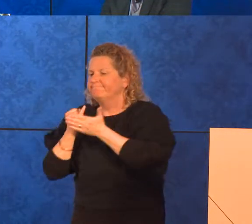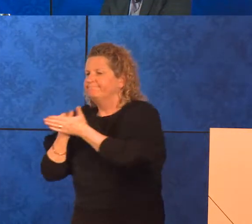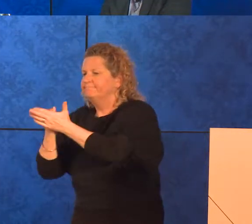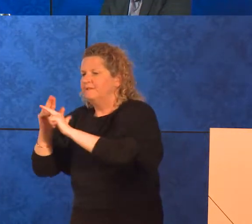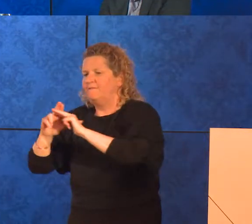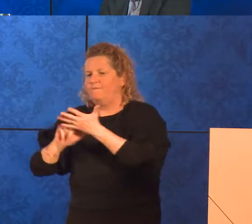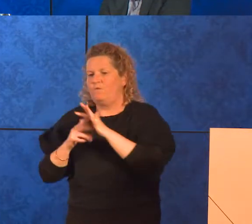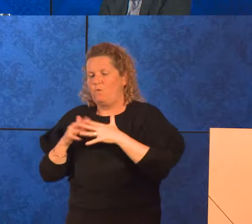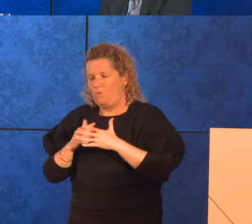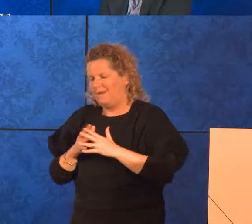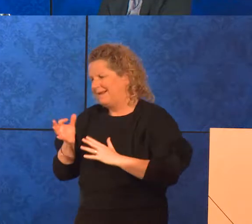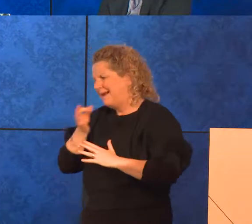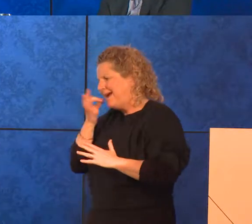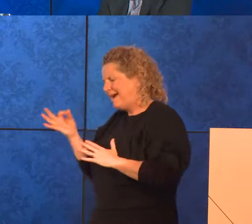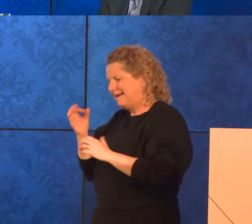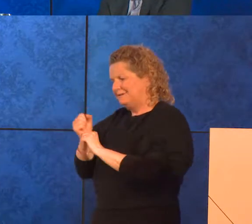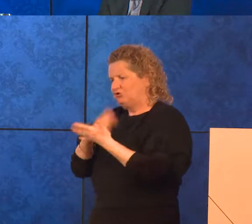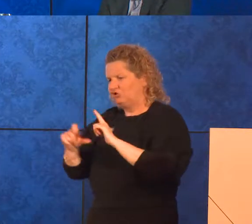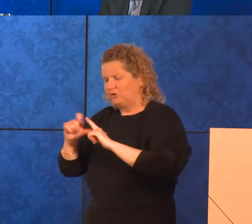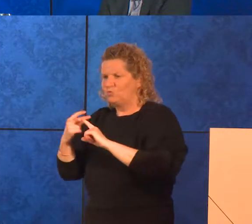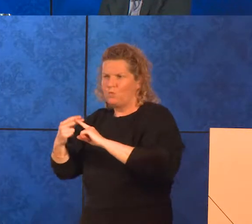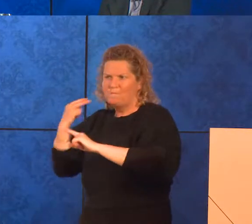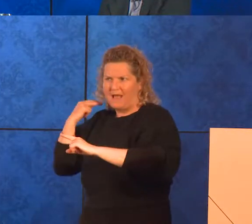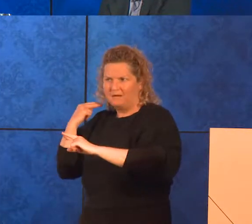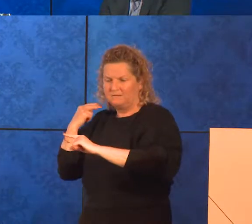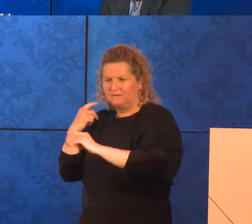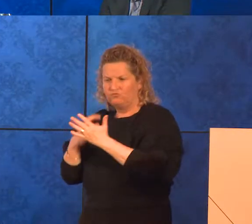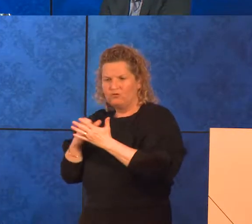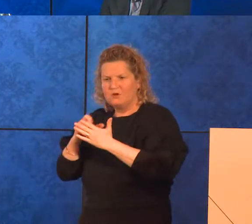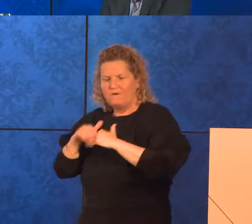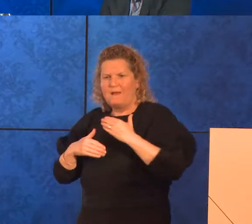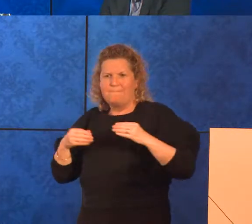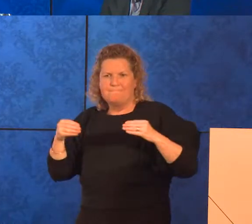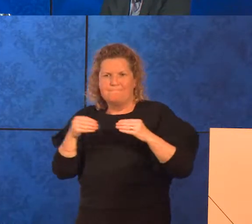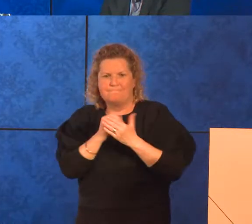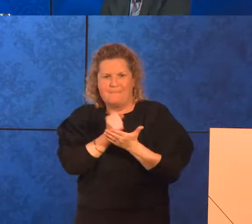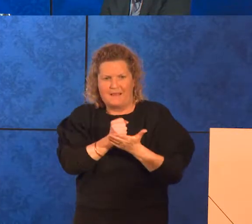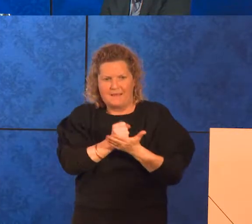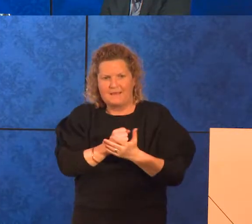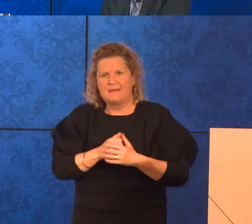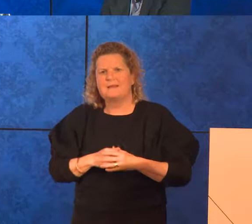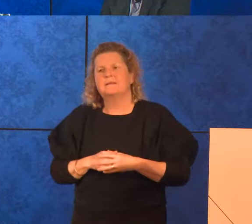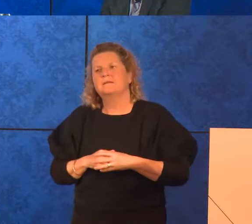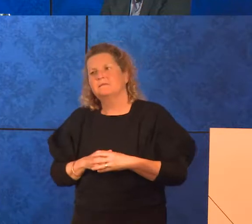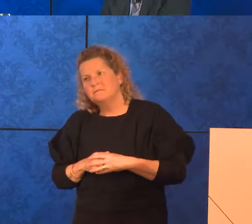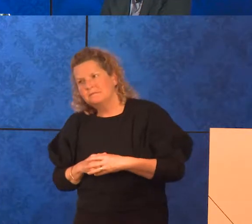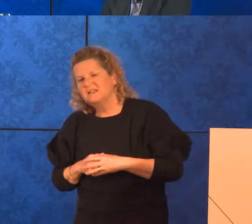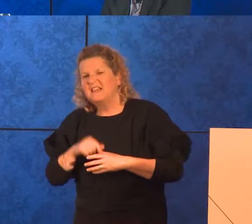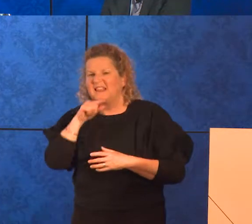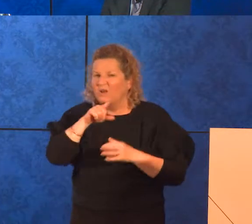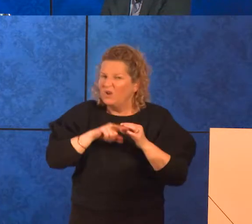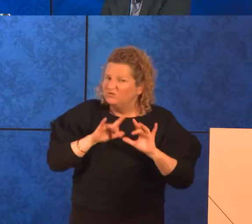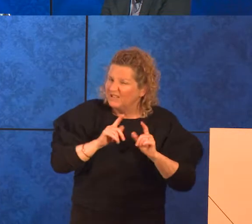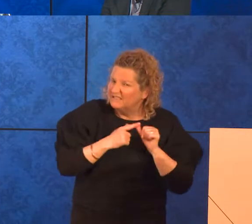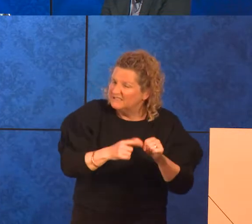now that you look back on the Banking Royal Commission, that you think, these were questions that didn't get resolved very well, or